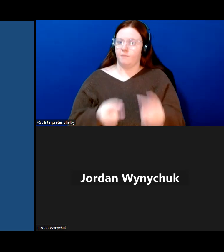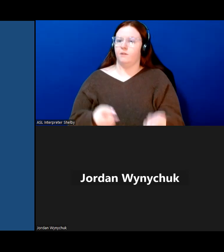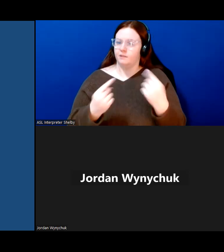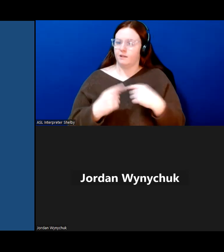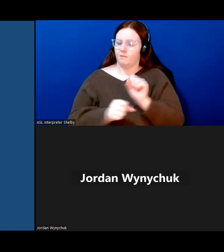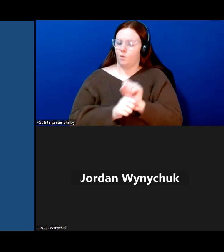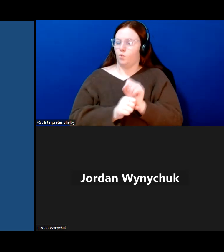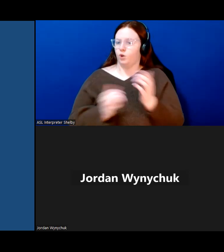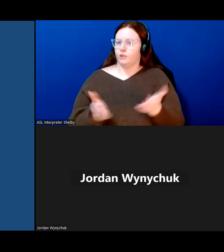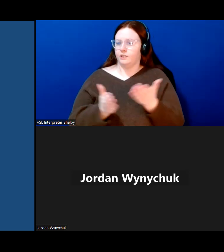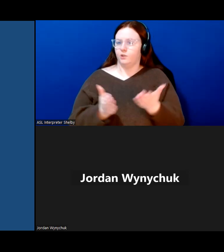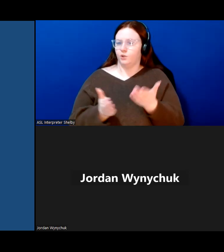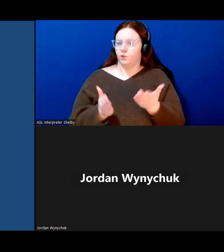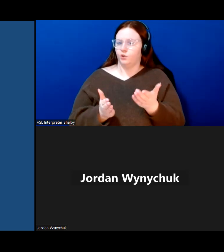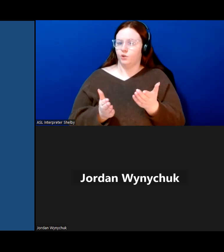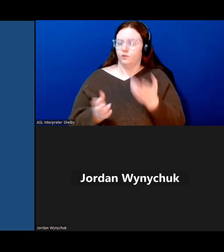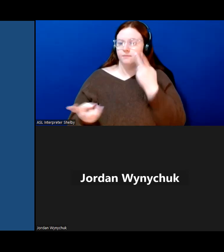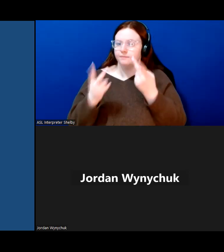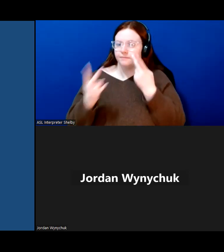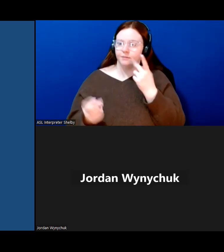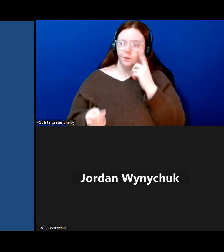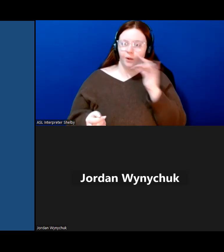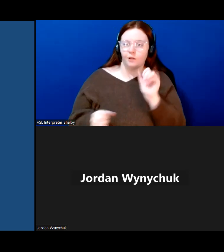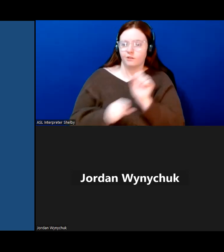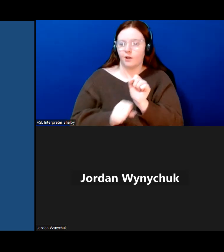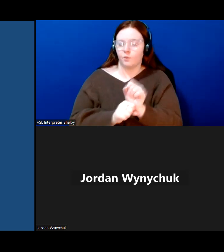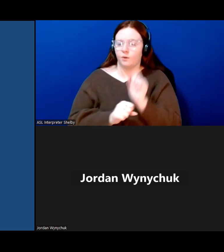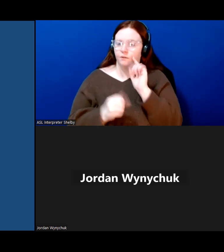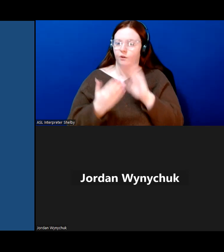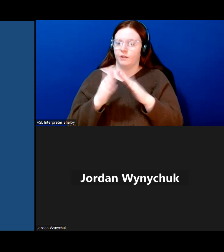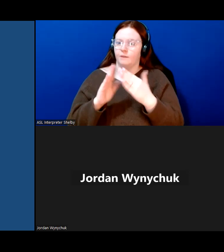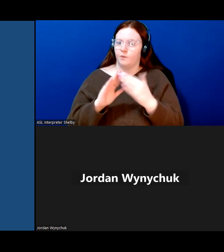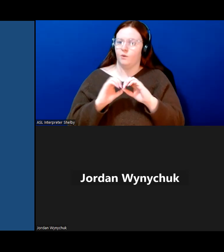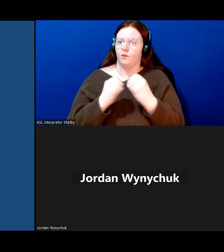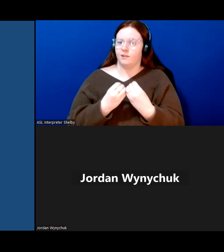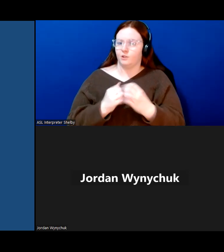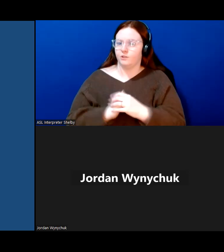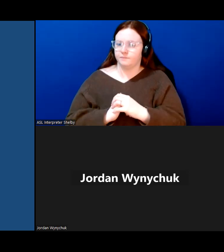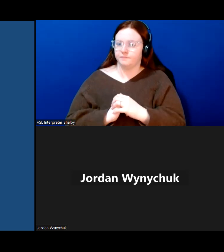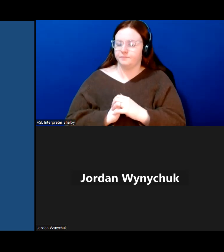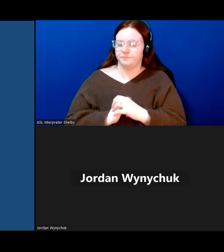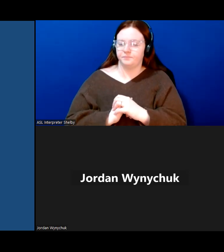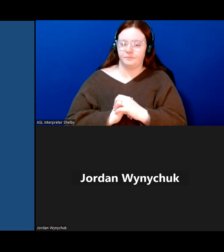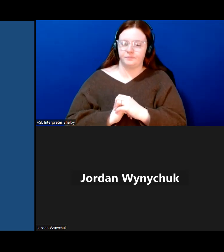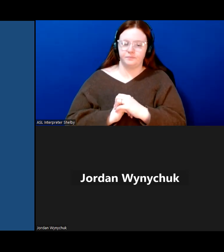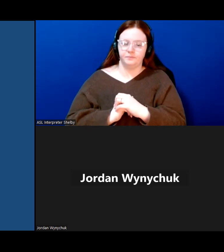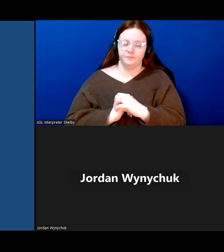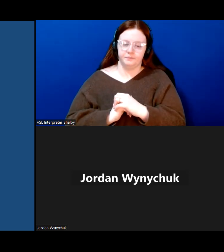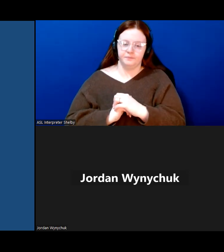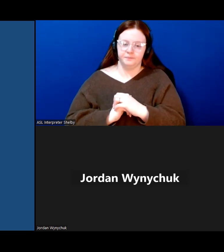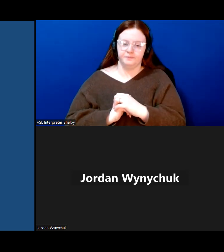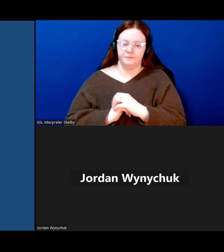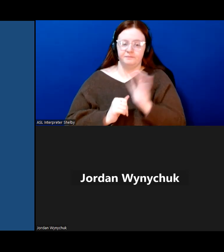organization and see what it's like to work in a community-based work setting. And that's